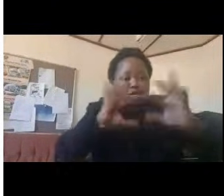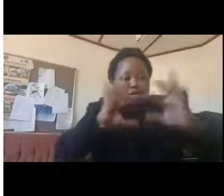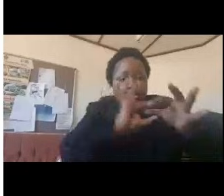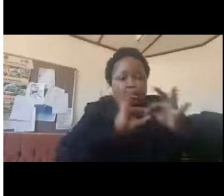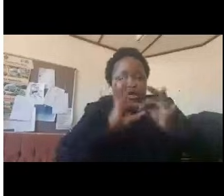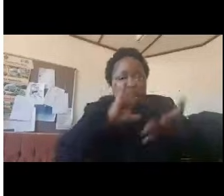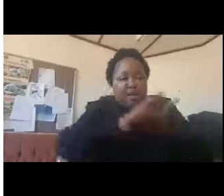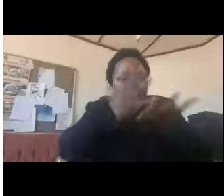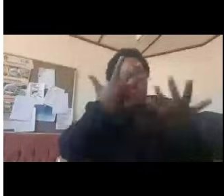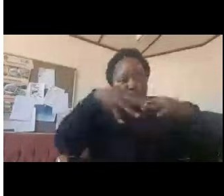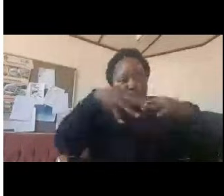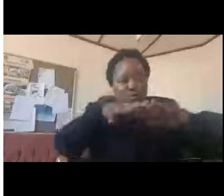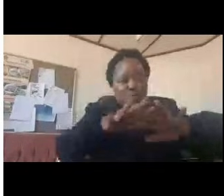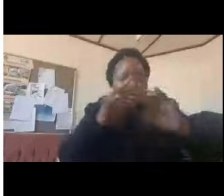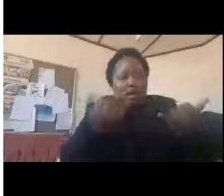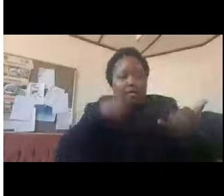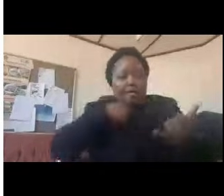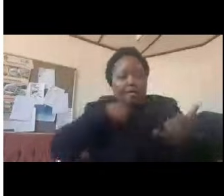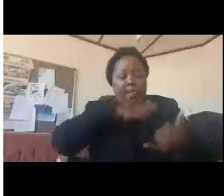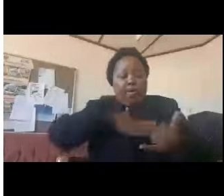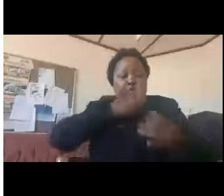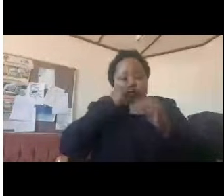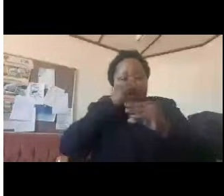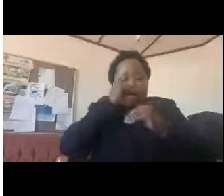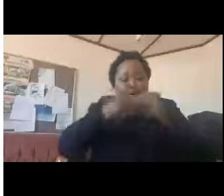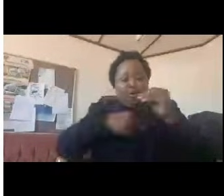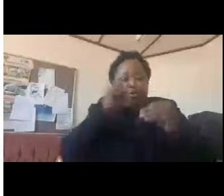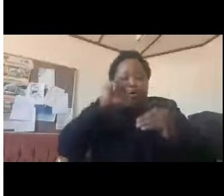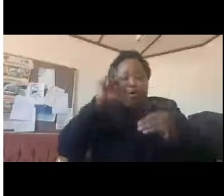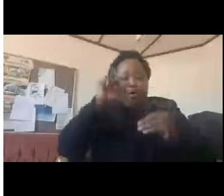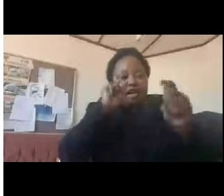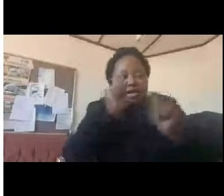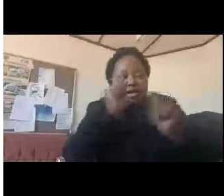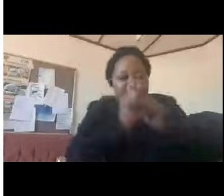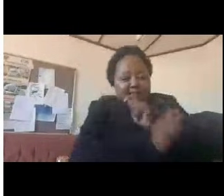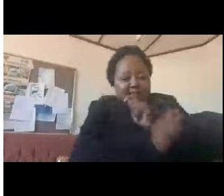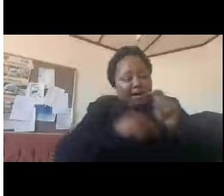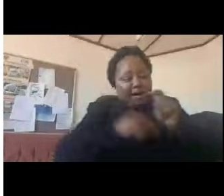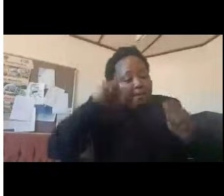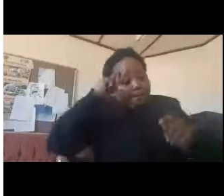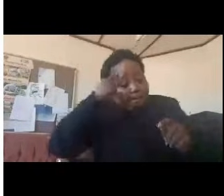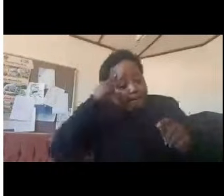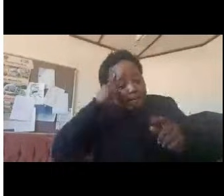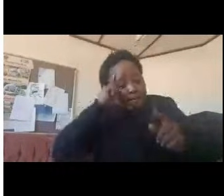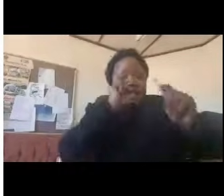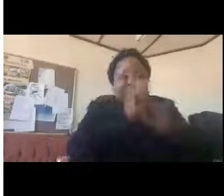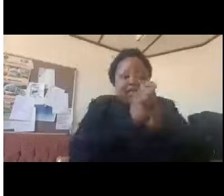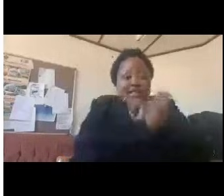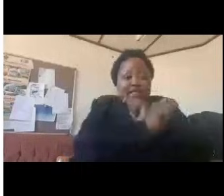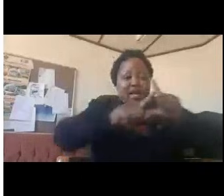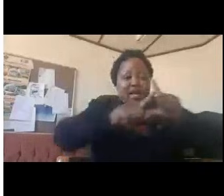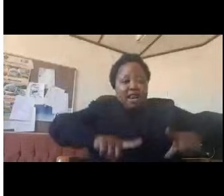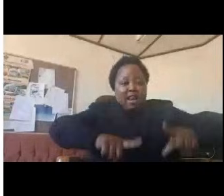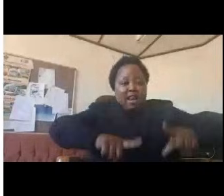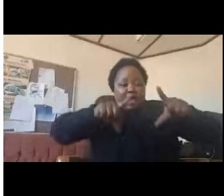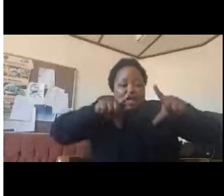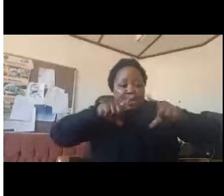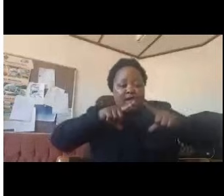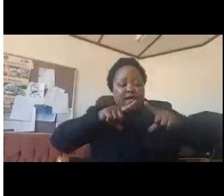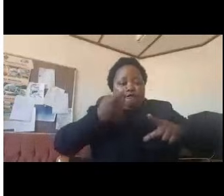about the elephant in the room. Changing minds, changing lives, SBC solution for GBV,